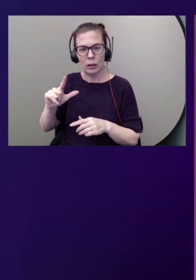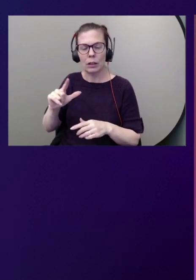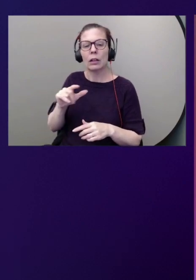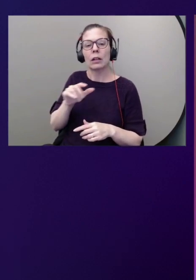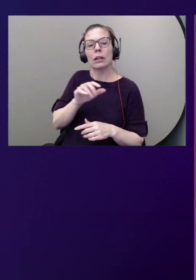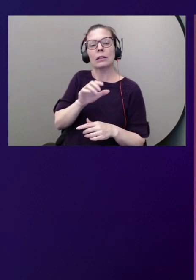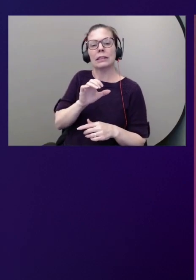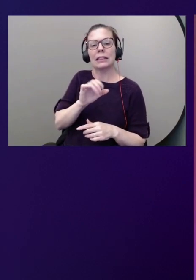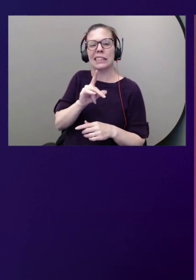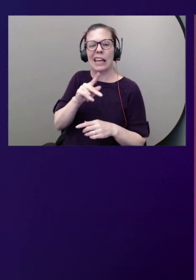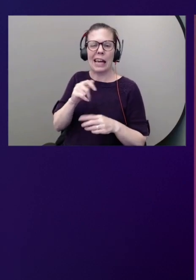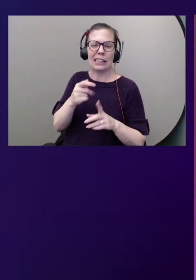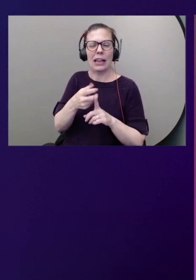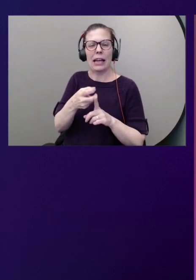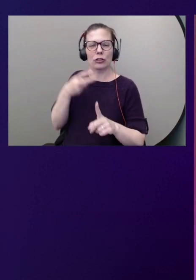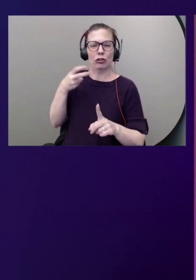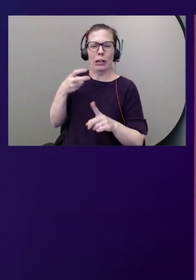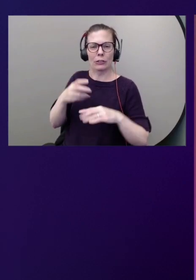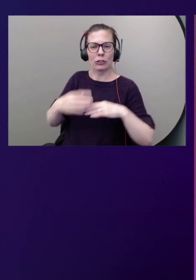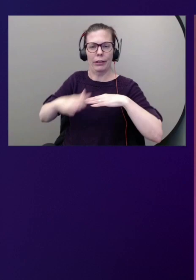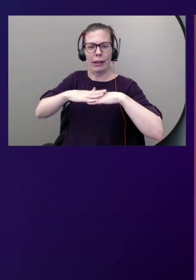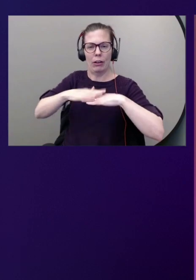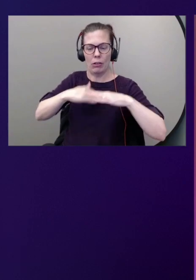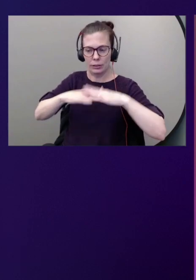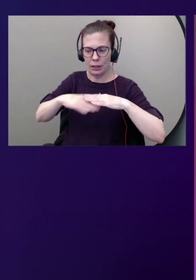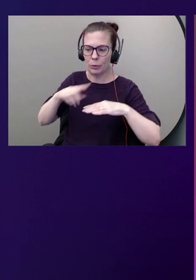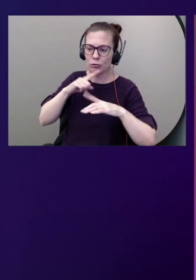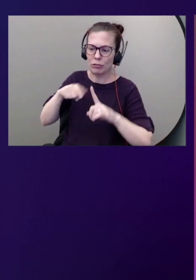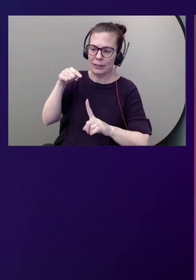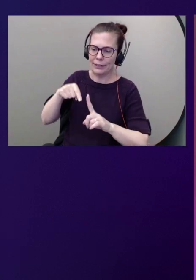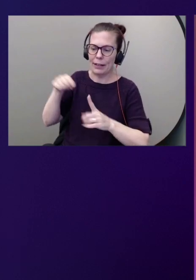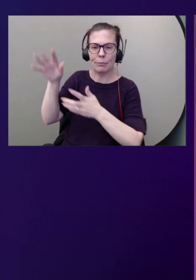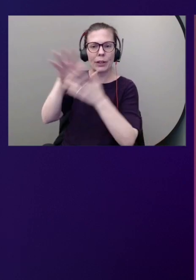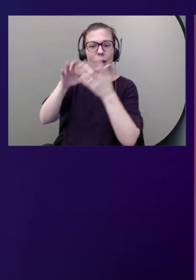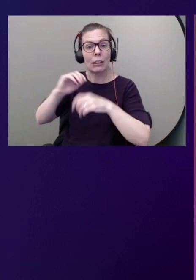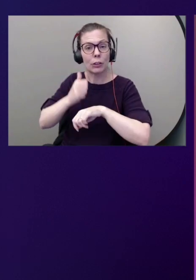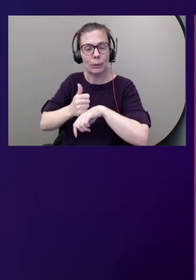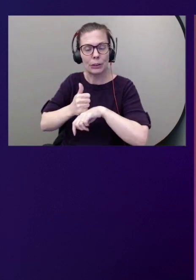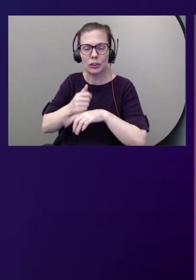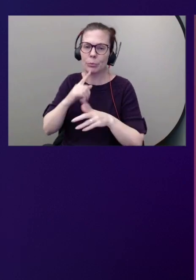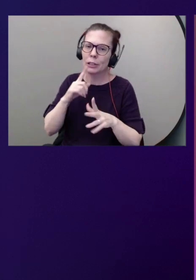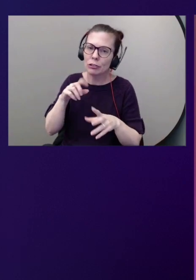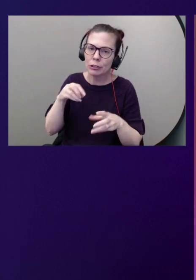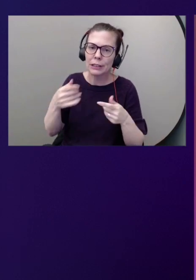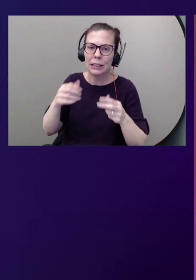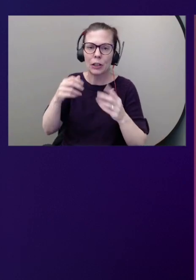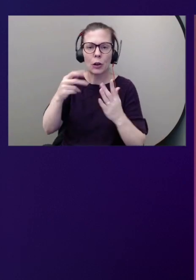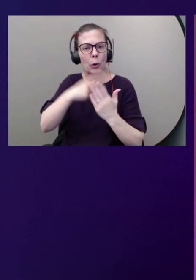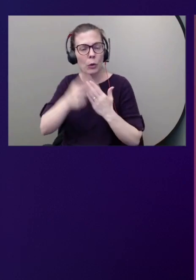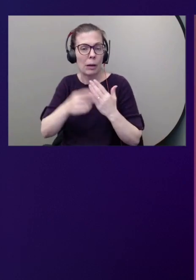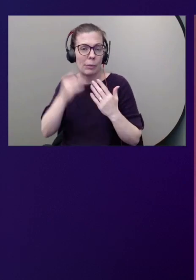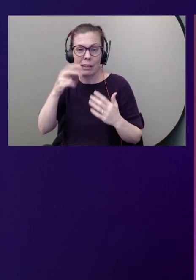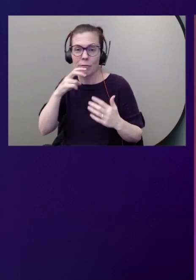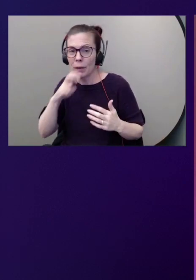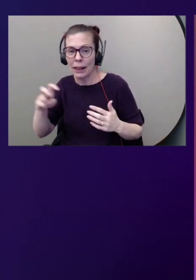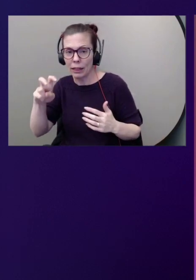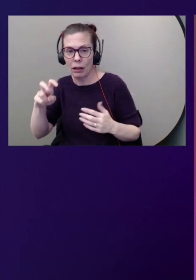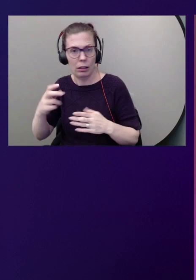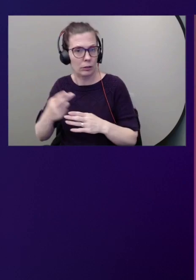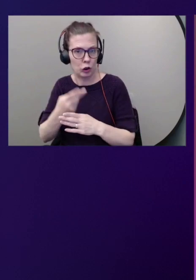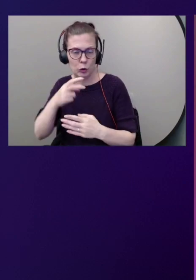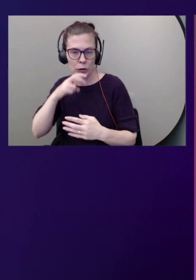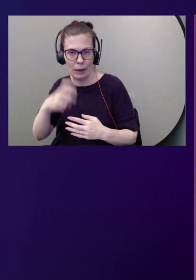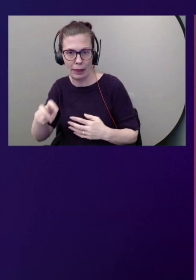on top of that, which synthesizes down to CloudFormation. But you're programming in, if you're a Python developer, you're using Python. If you're using TypeScript,